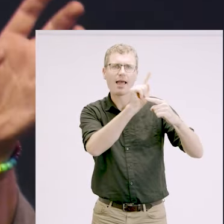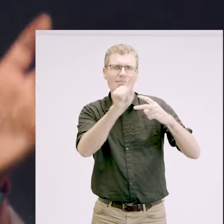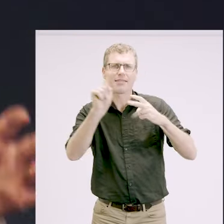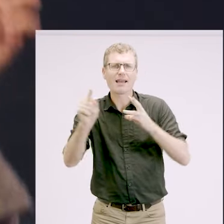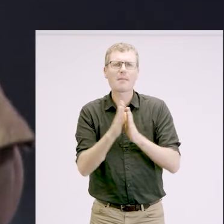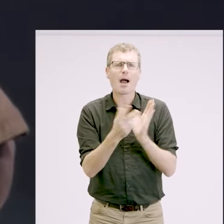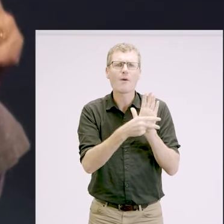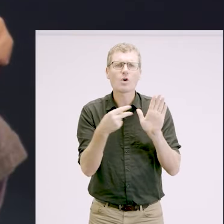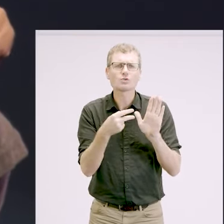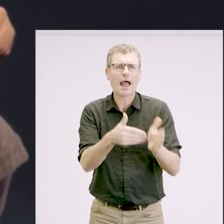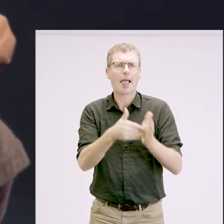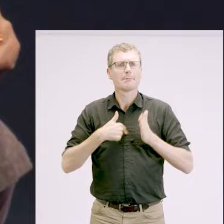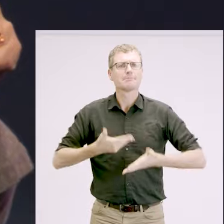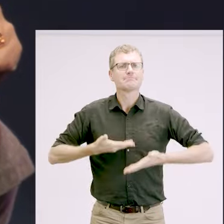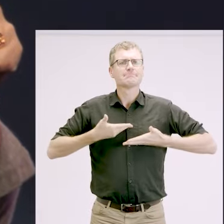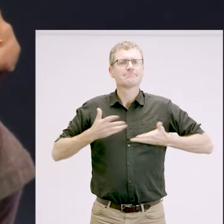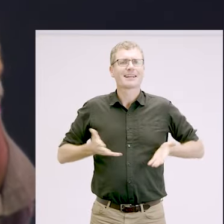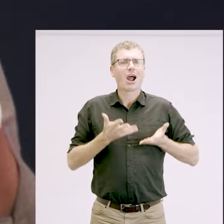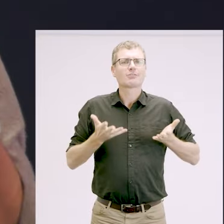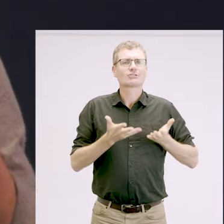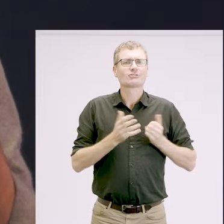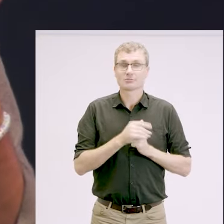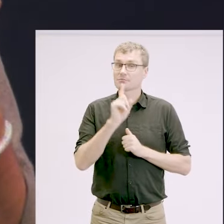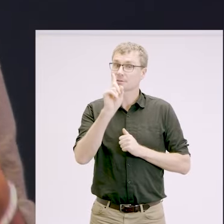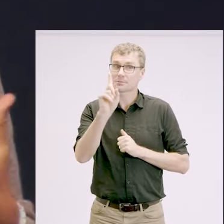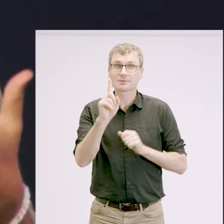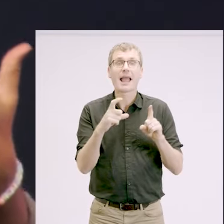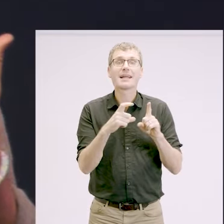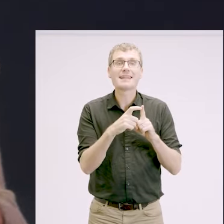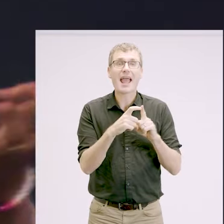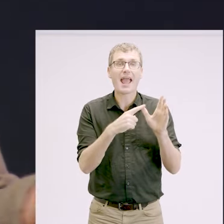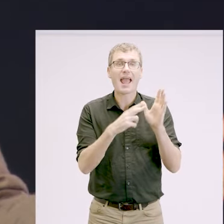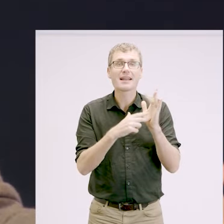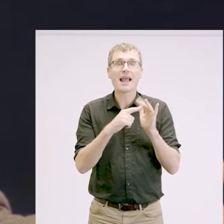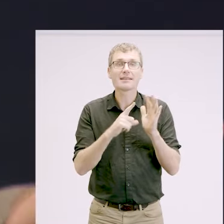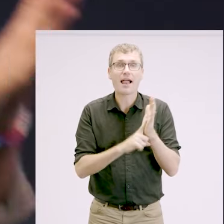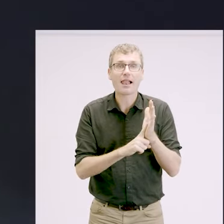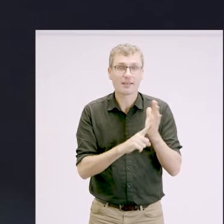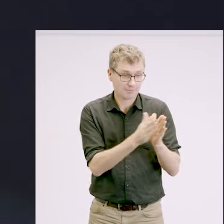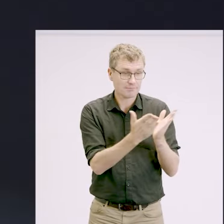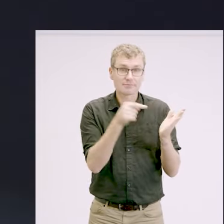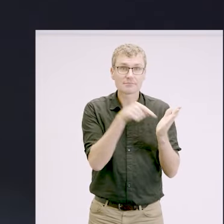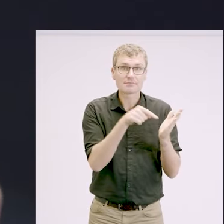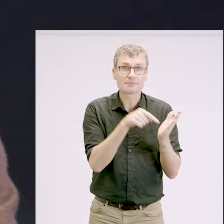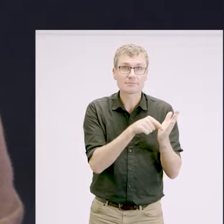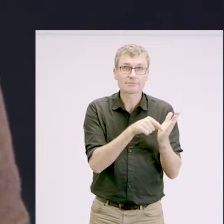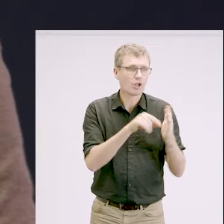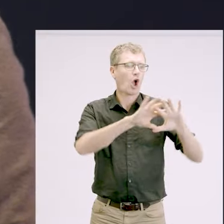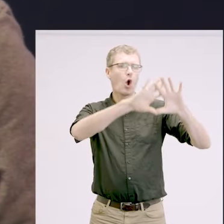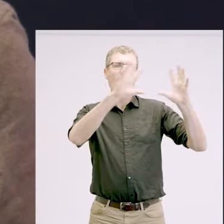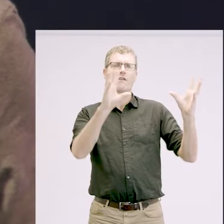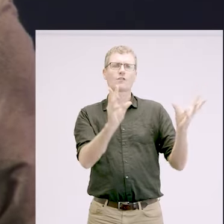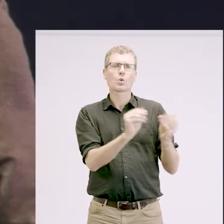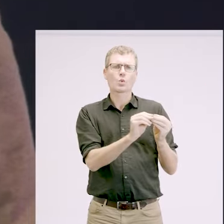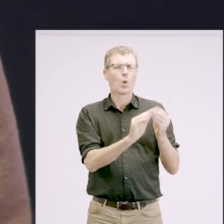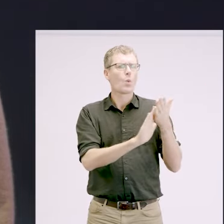good for us to have verses that we cling on to. But I think the book of Daniel gives us kind of a big picture arc of